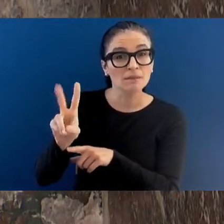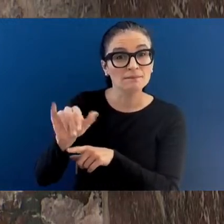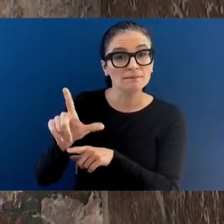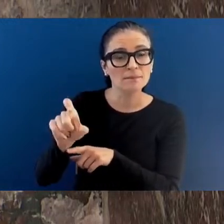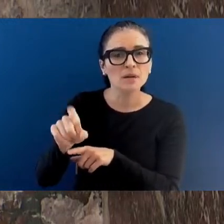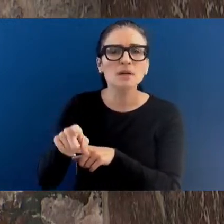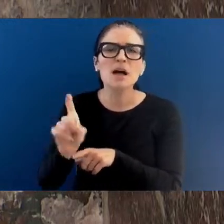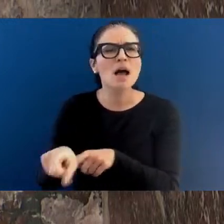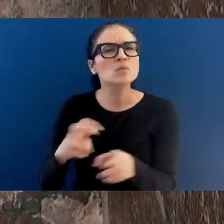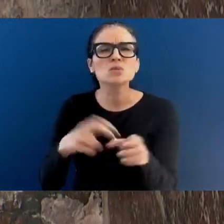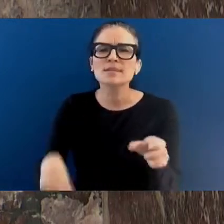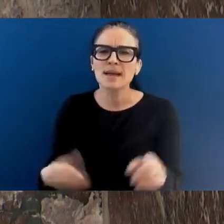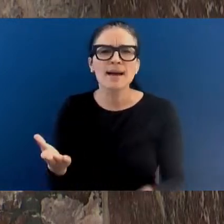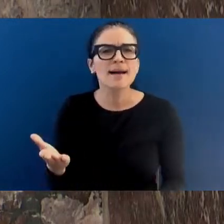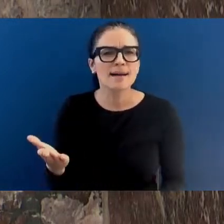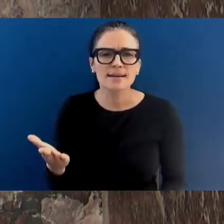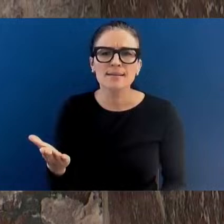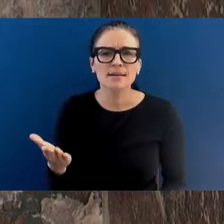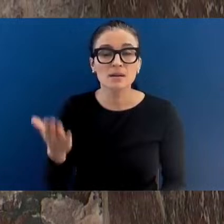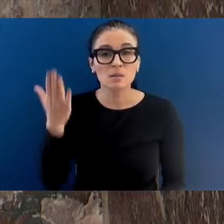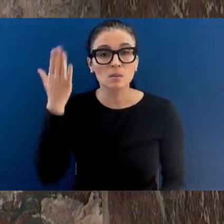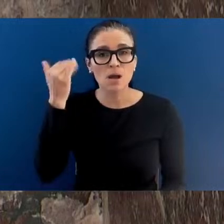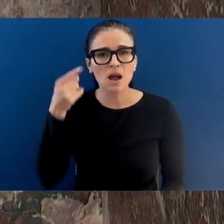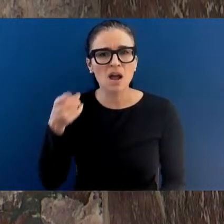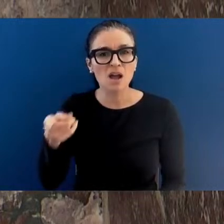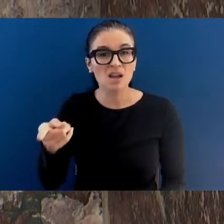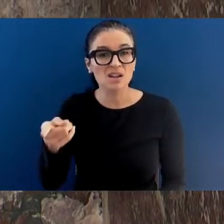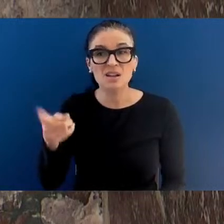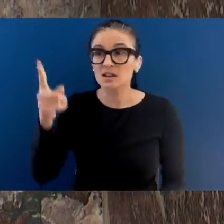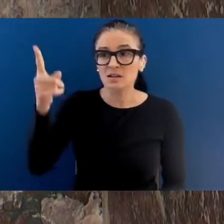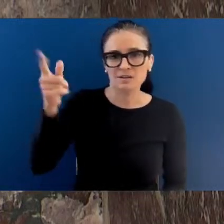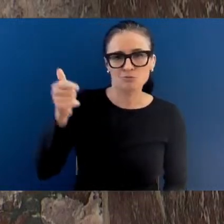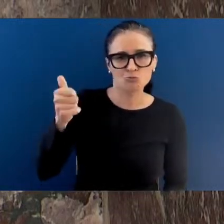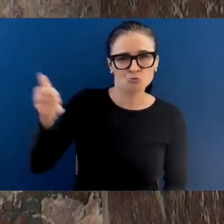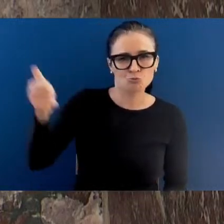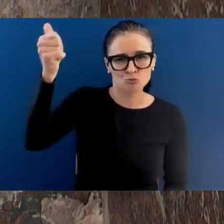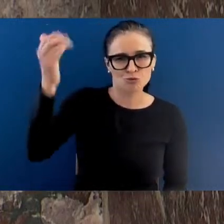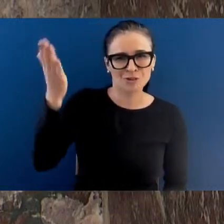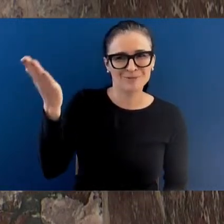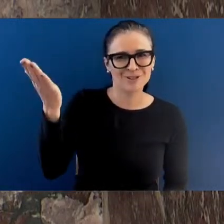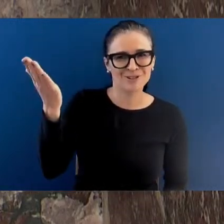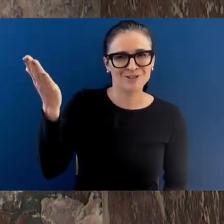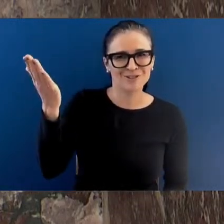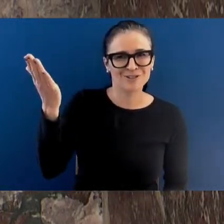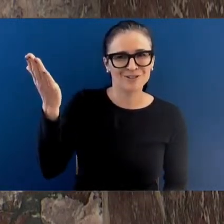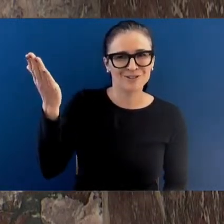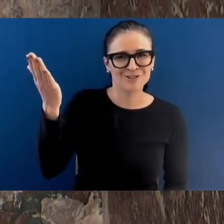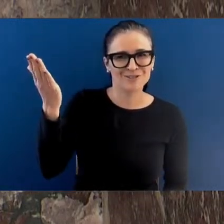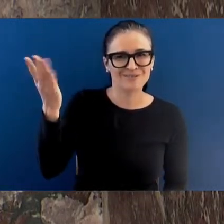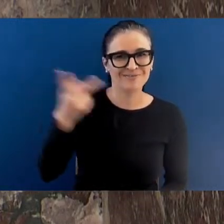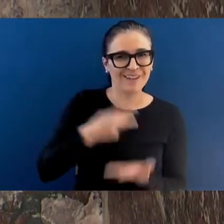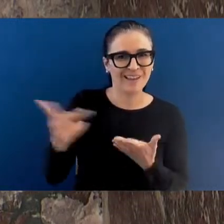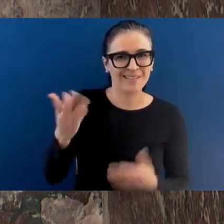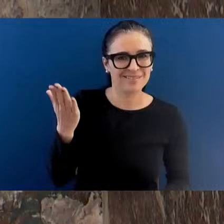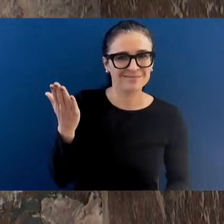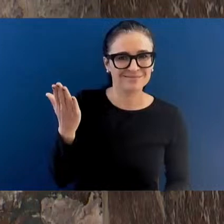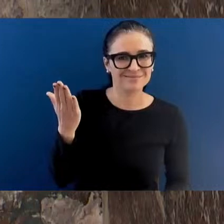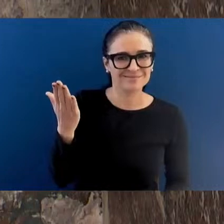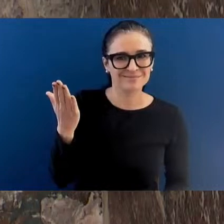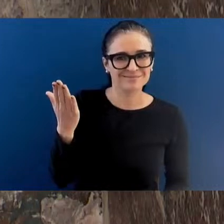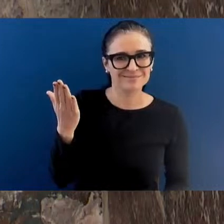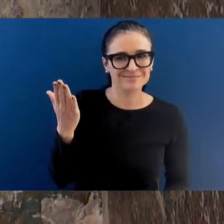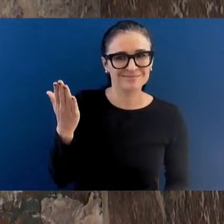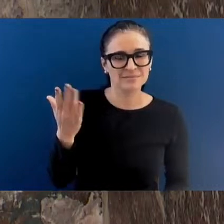and condemn these remarks, the Premier failed. Surely, he's had more time to consider